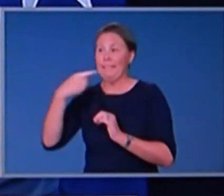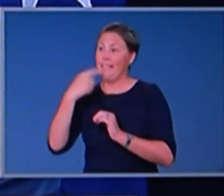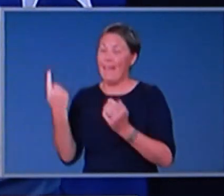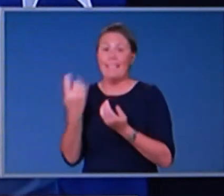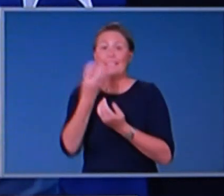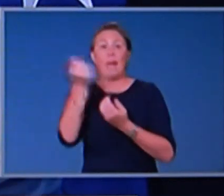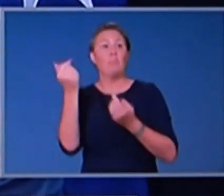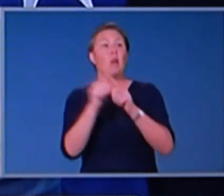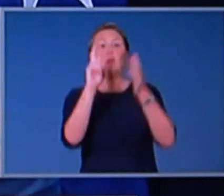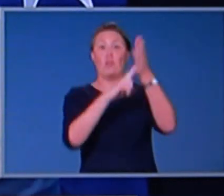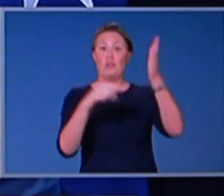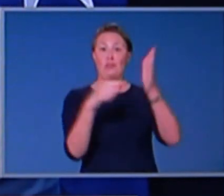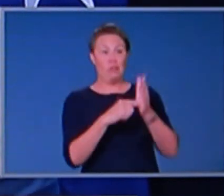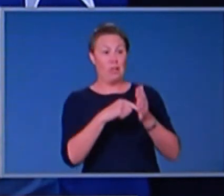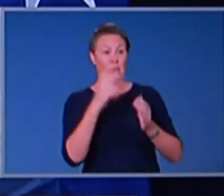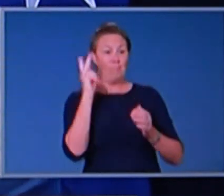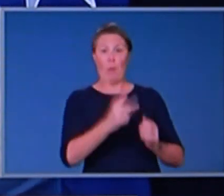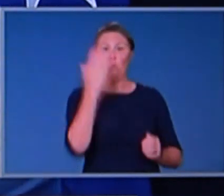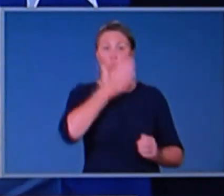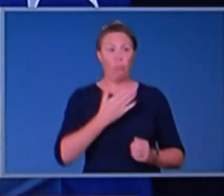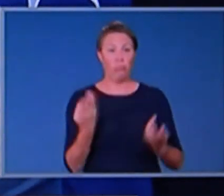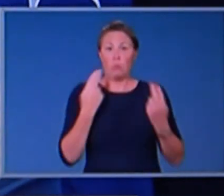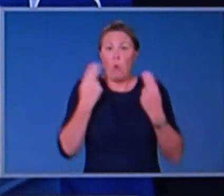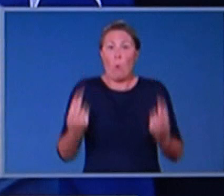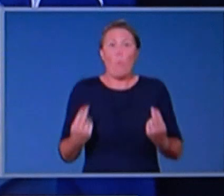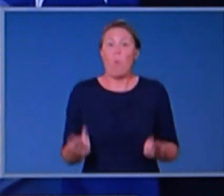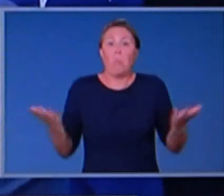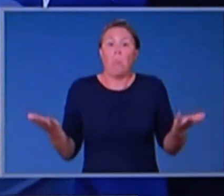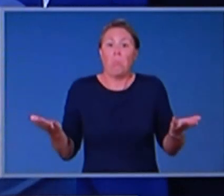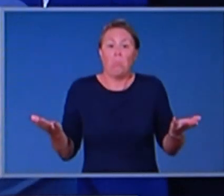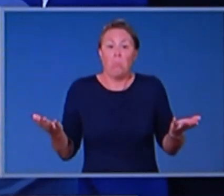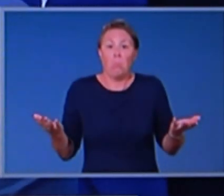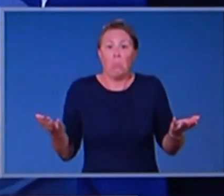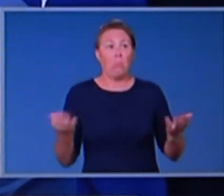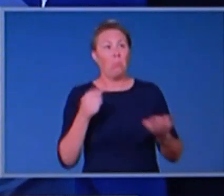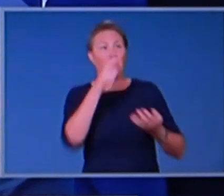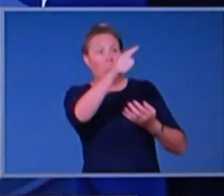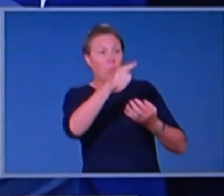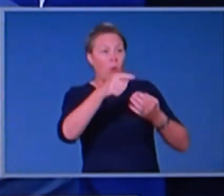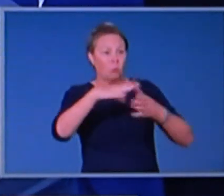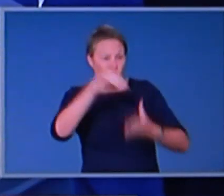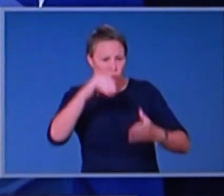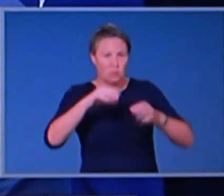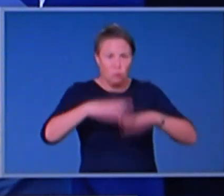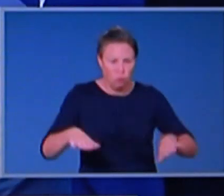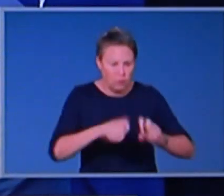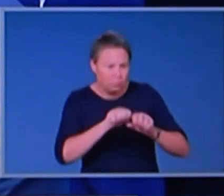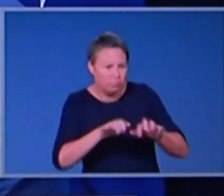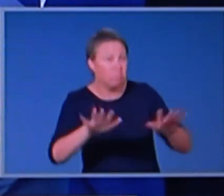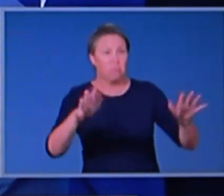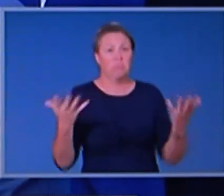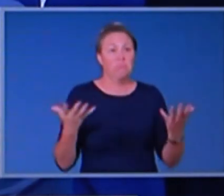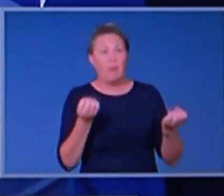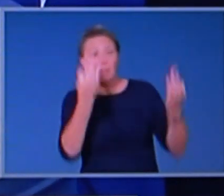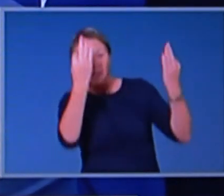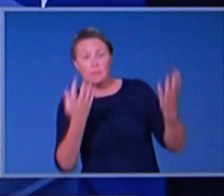are back 100%, and there's no evidence of any community transmission, as best as we can determine, in the Northern Territory. But that's